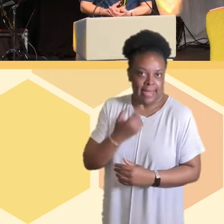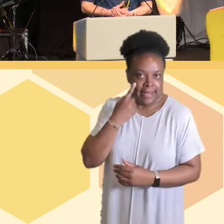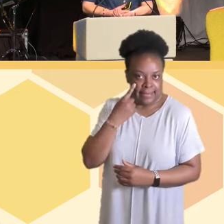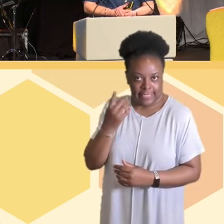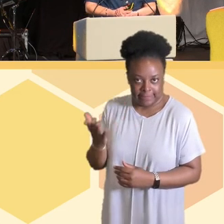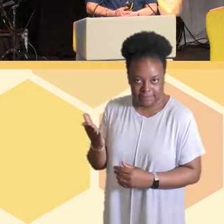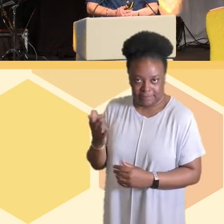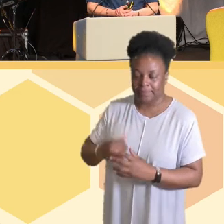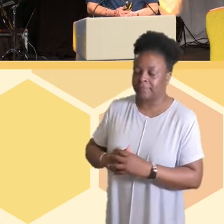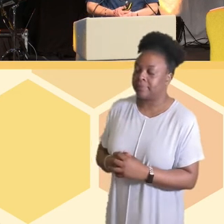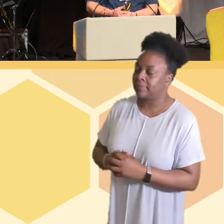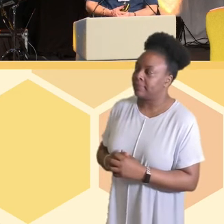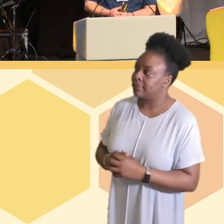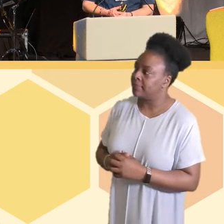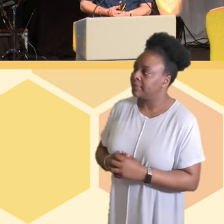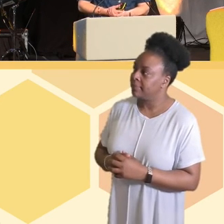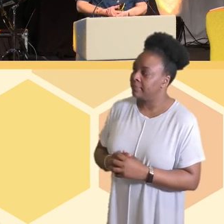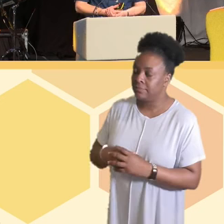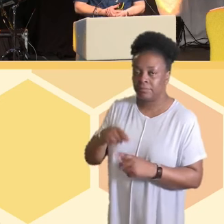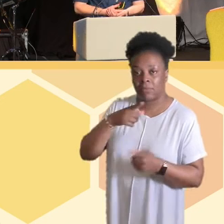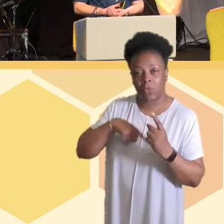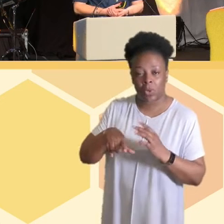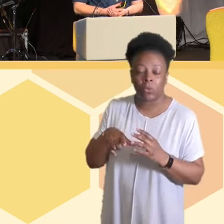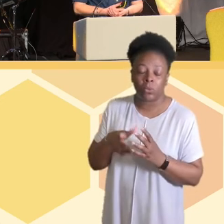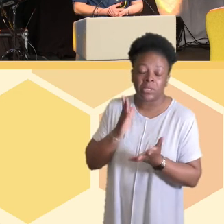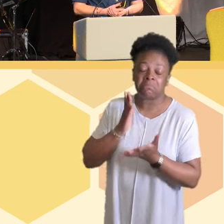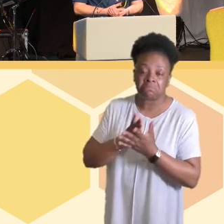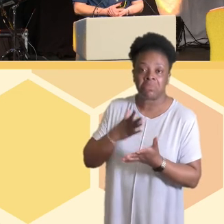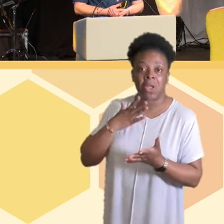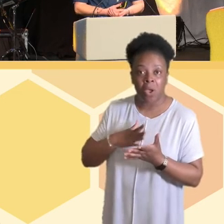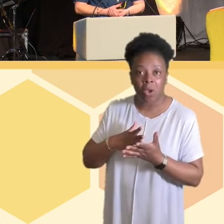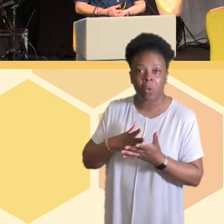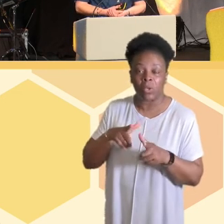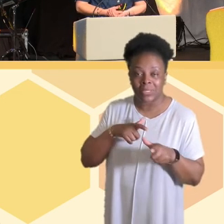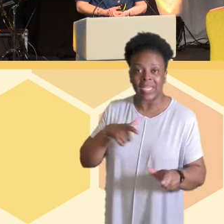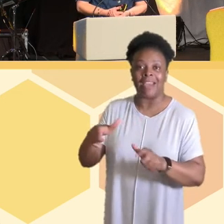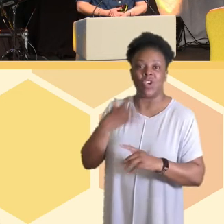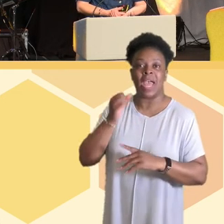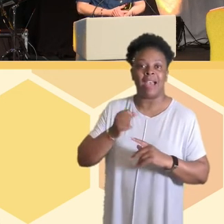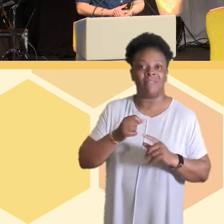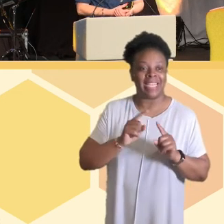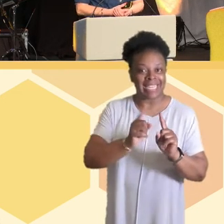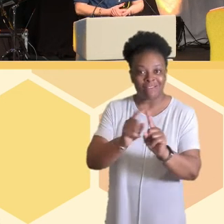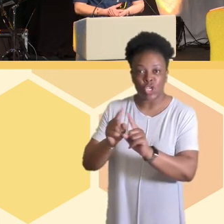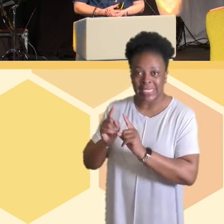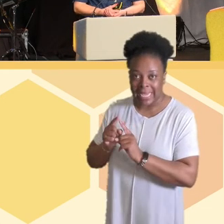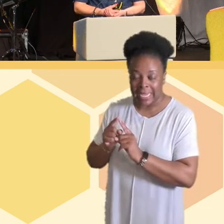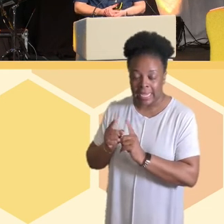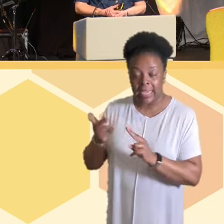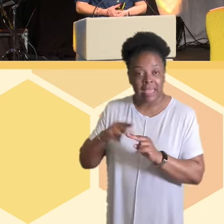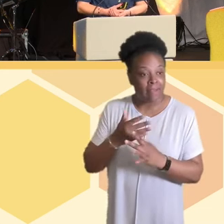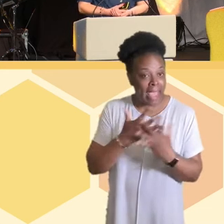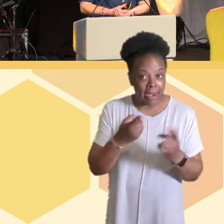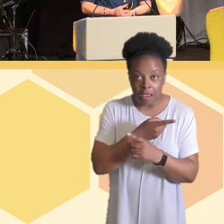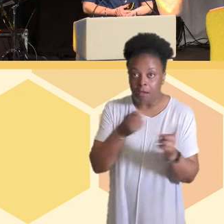We are particularly keen to maintain and develop the diversity and the skill set of our board. If you're interested in any one of these